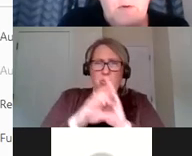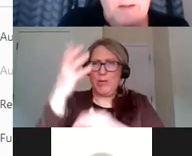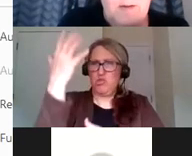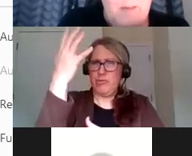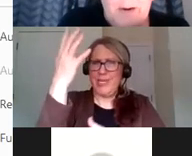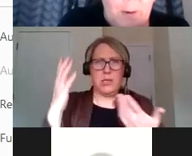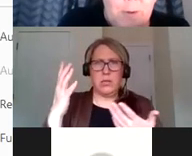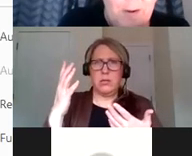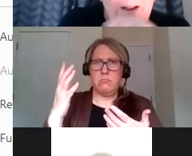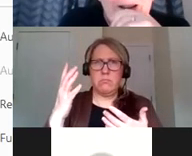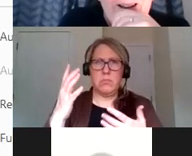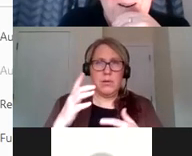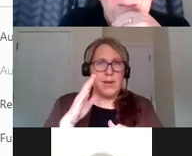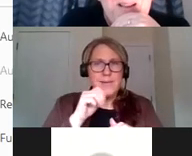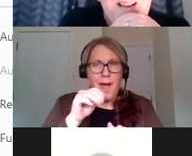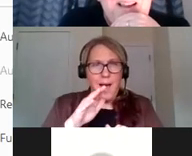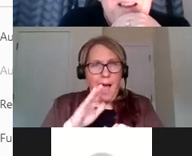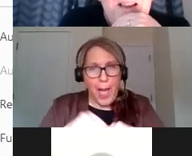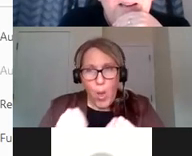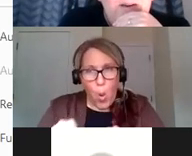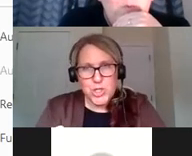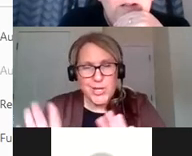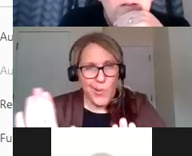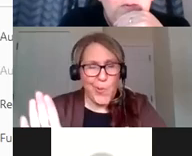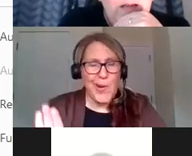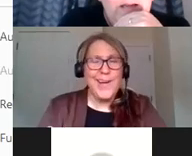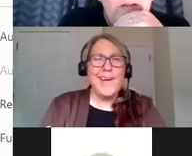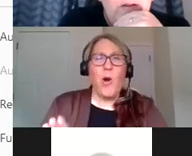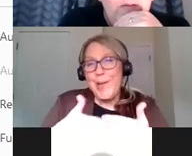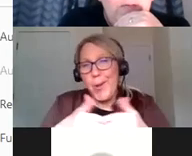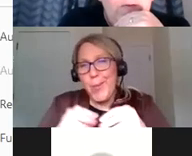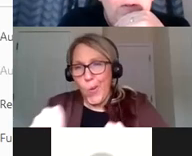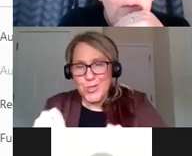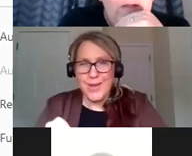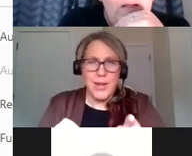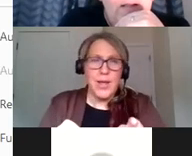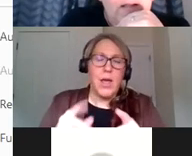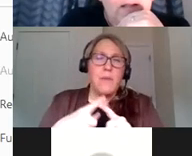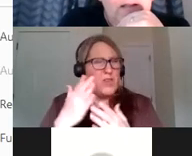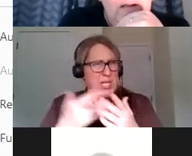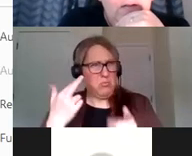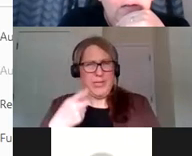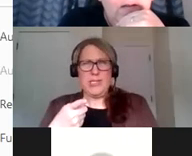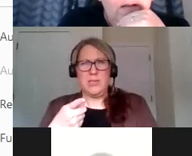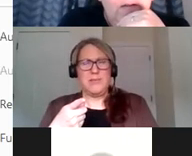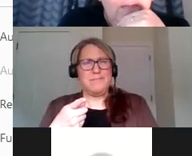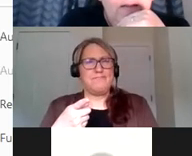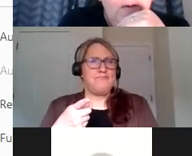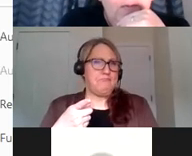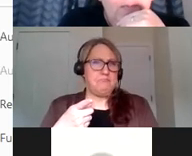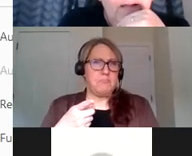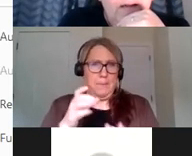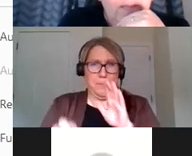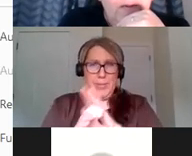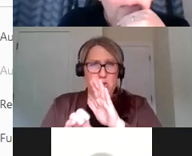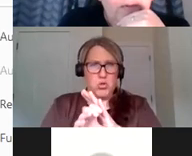that's not by the ocean. Right. And what it's doing is for some reason, there's something that